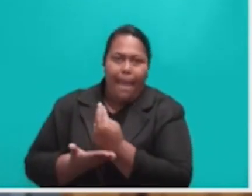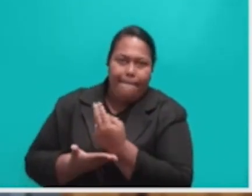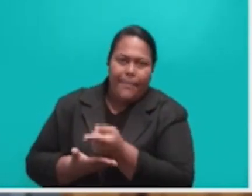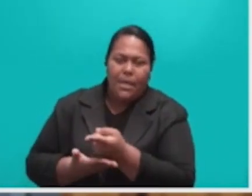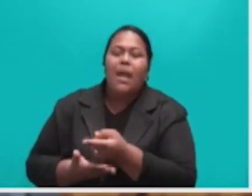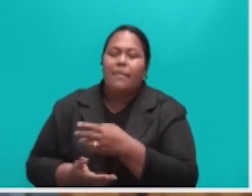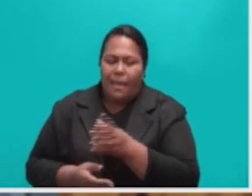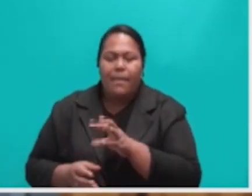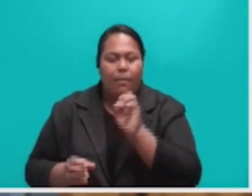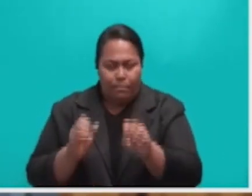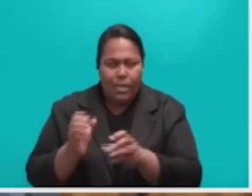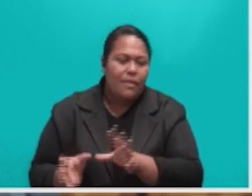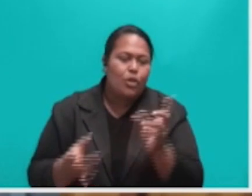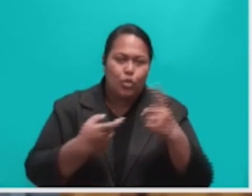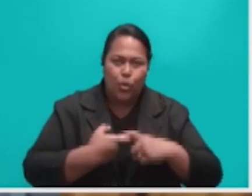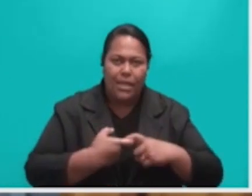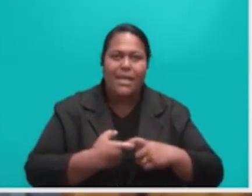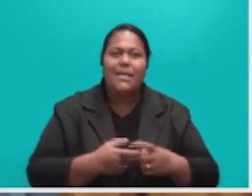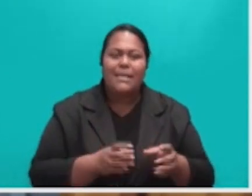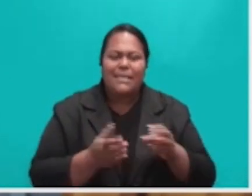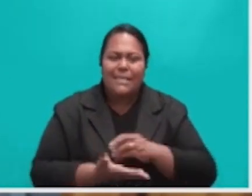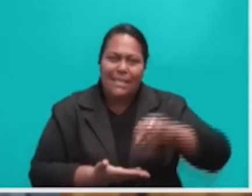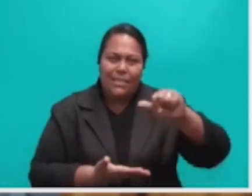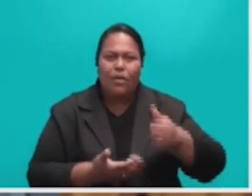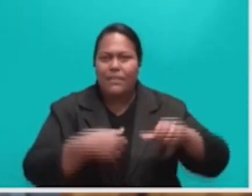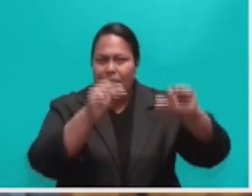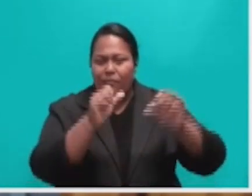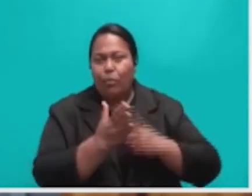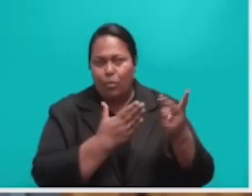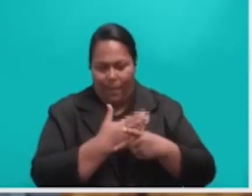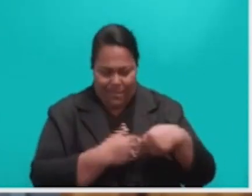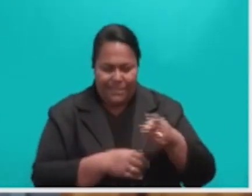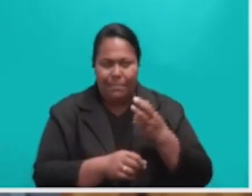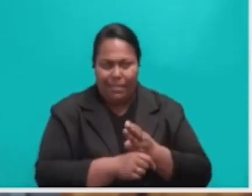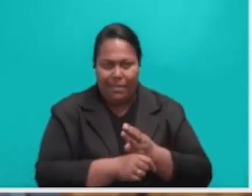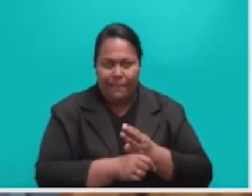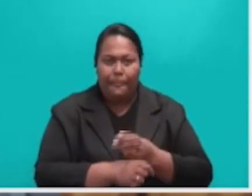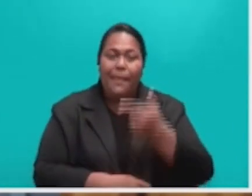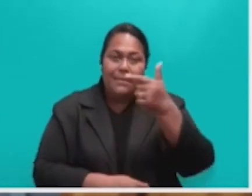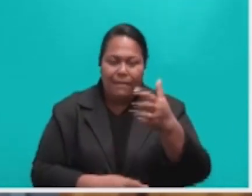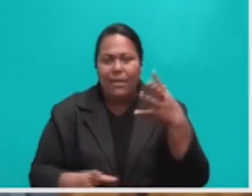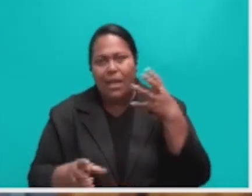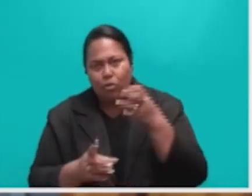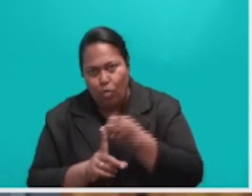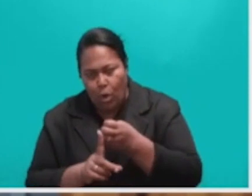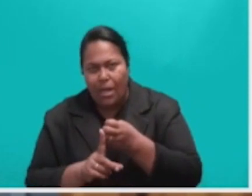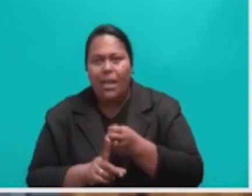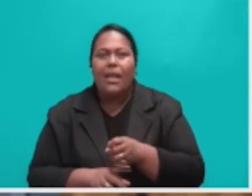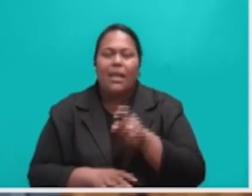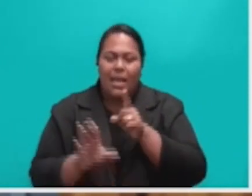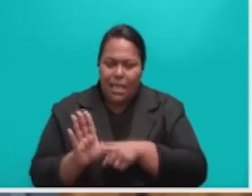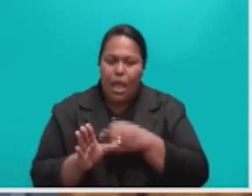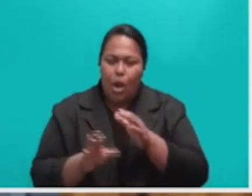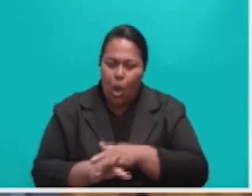Success program to be held later this month. 7 others have been enrolled in a year-long rehabilitation program. 12